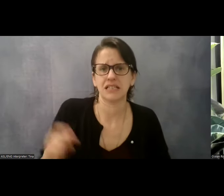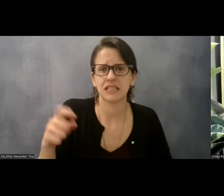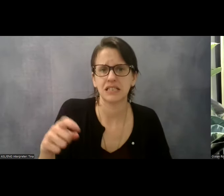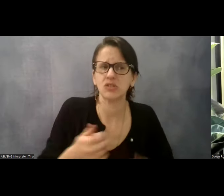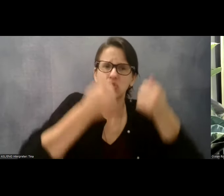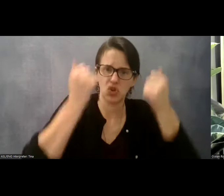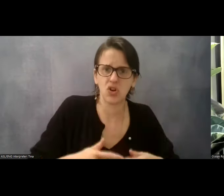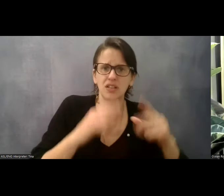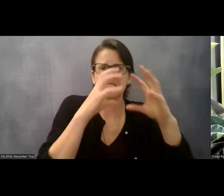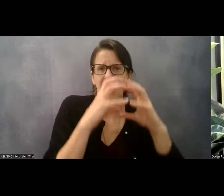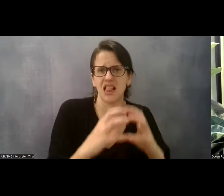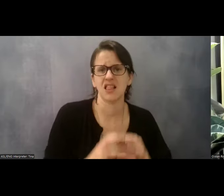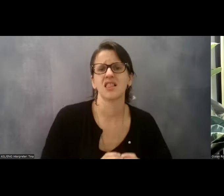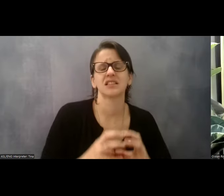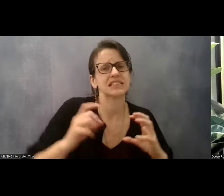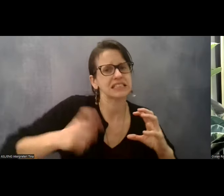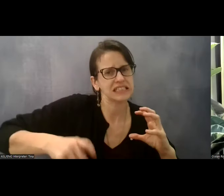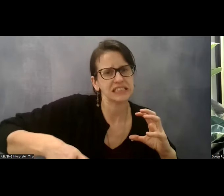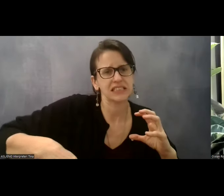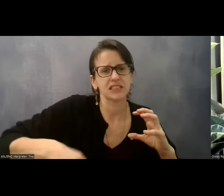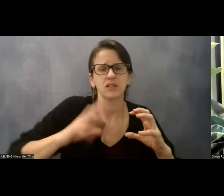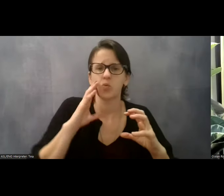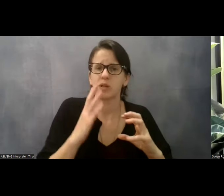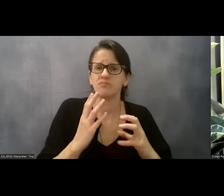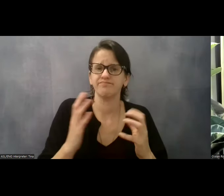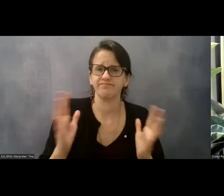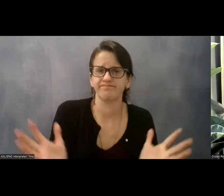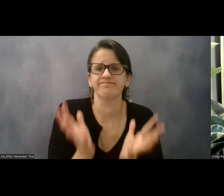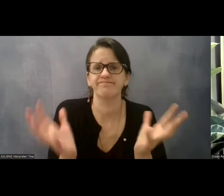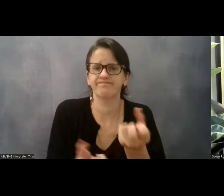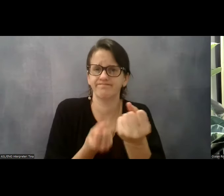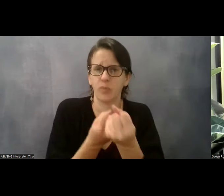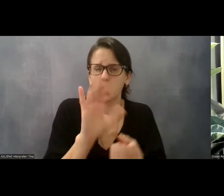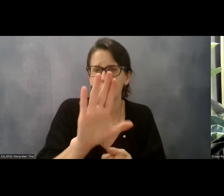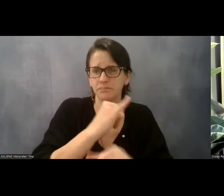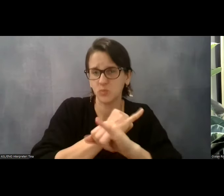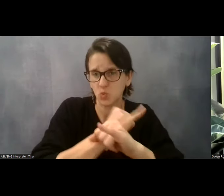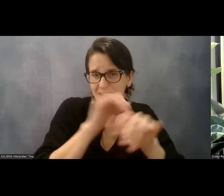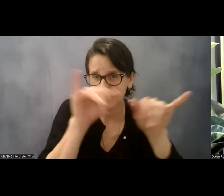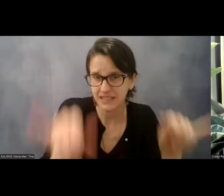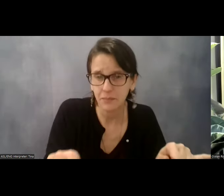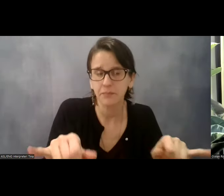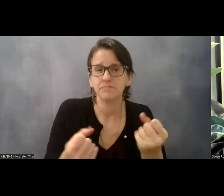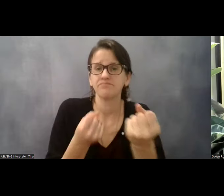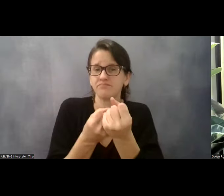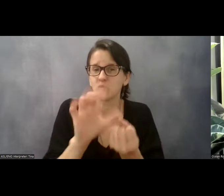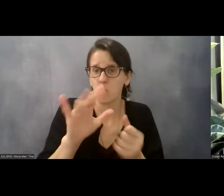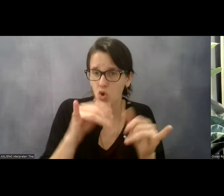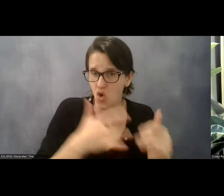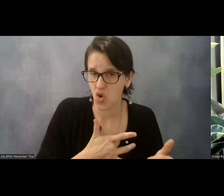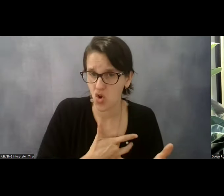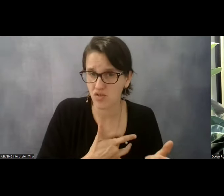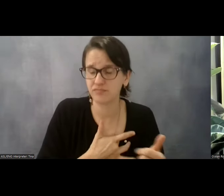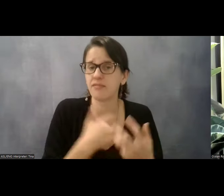it protects your heart, and it helps remove toxins. So alliums are also very healthy for your heart. They have been